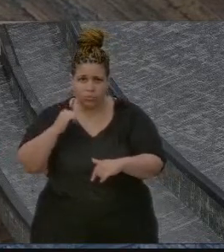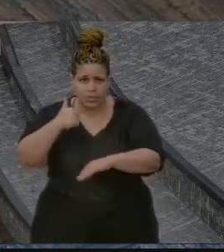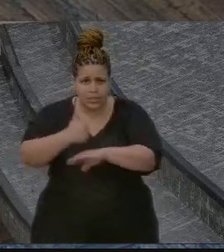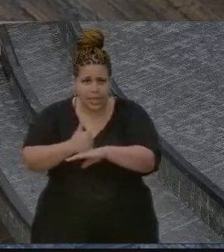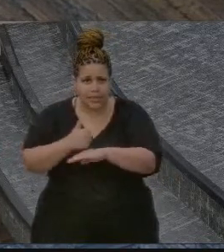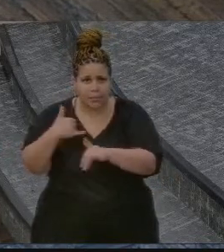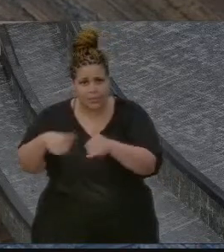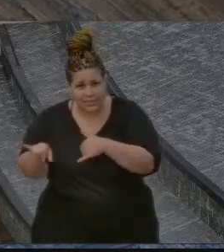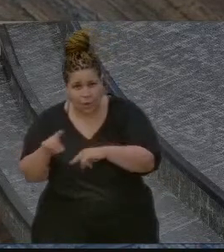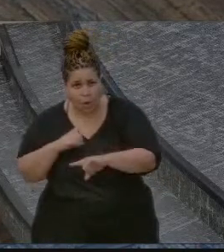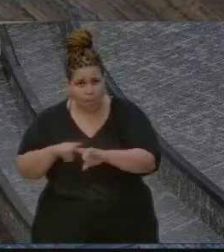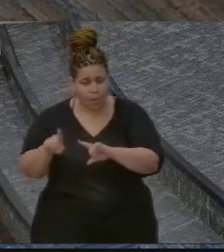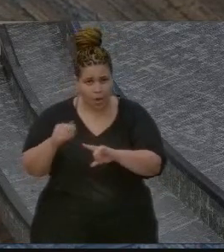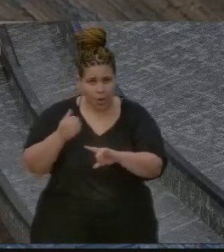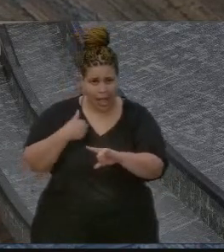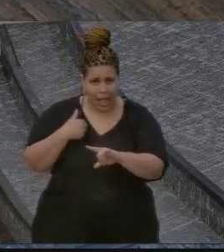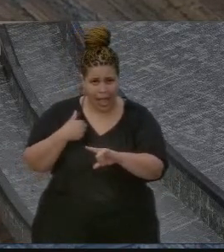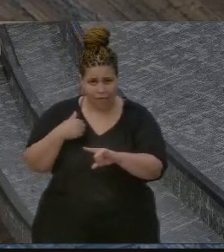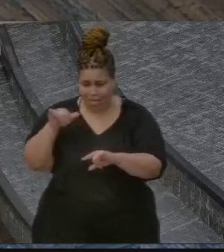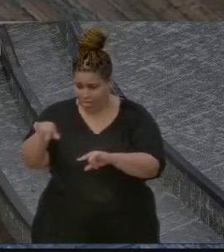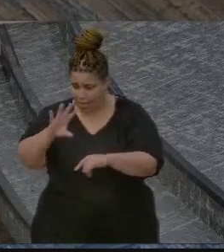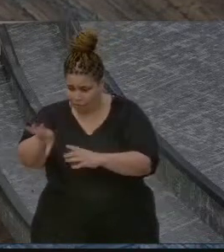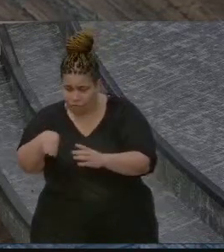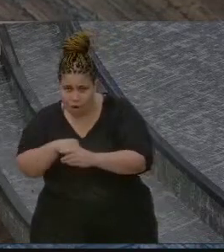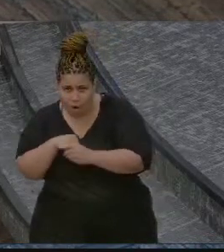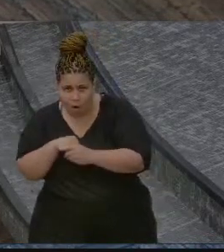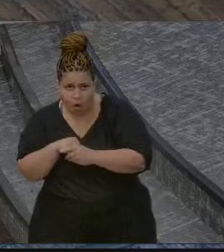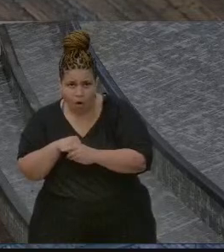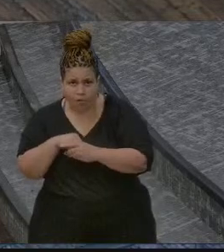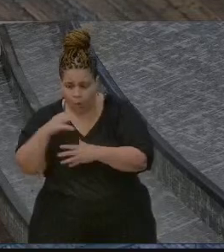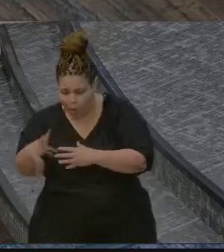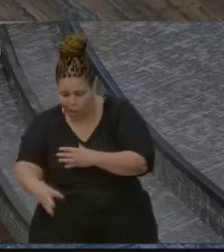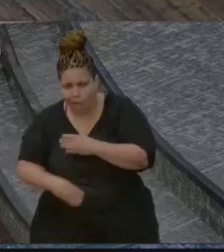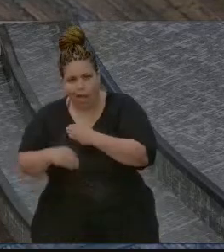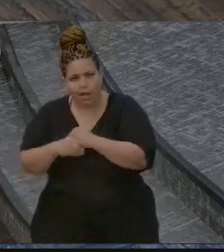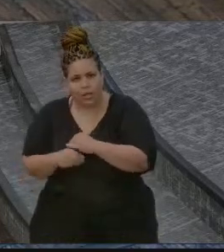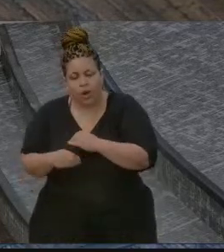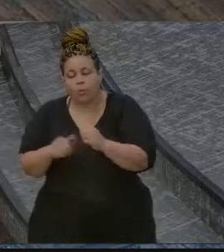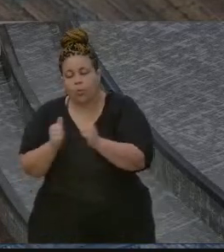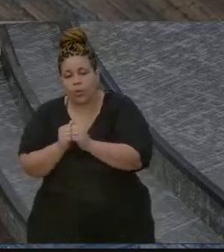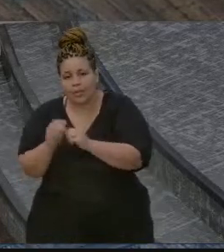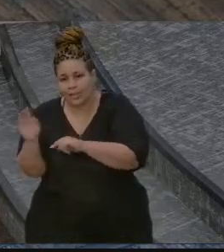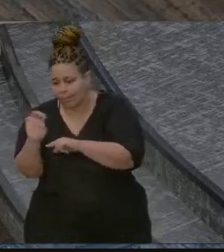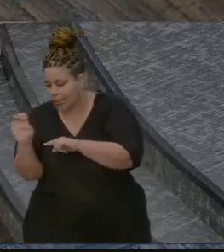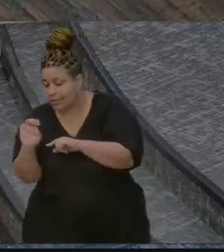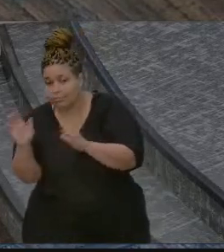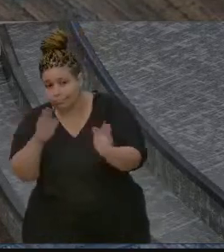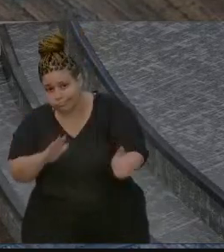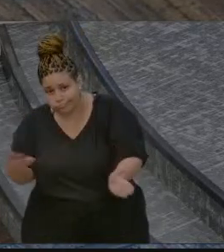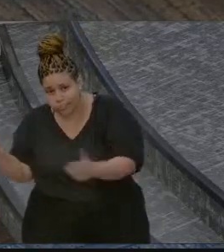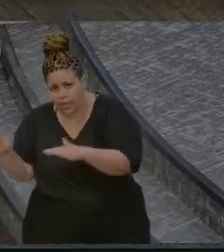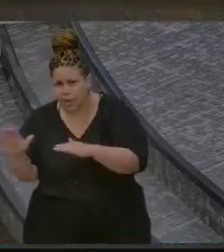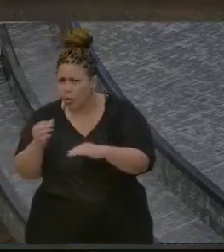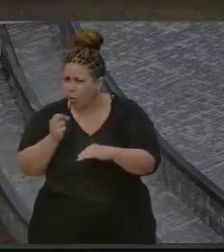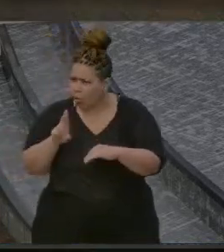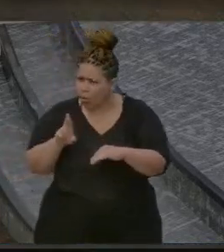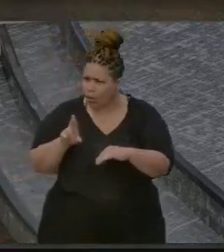that be something that's incorporated into the training with the emergency plan, or will that be separate?